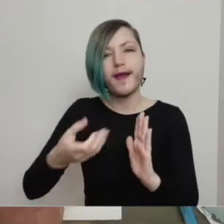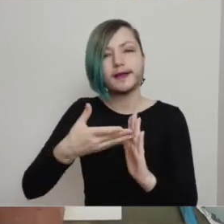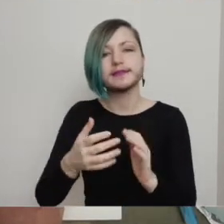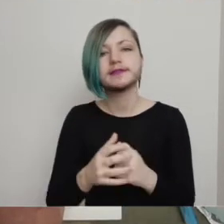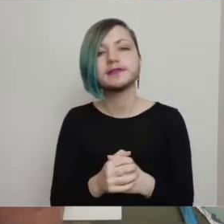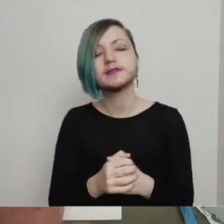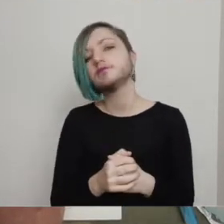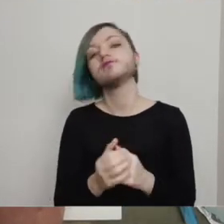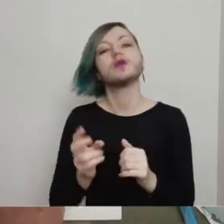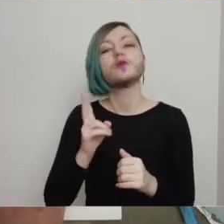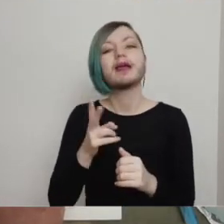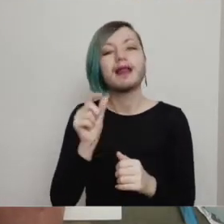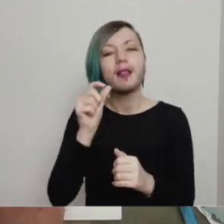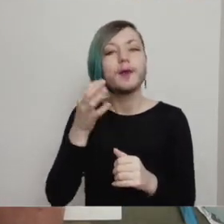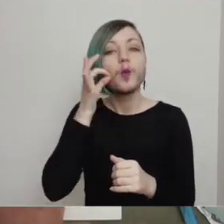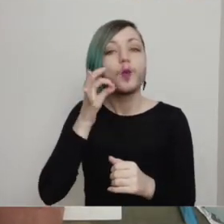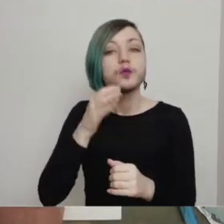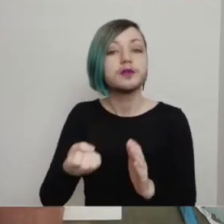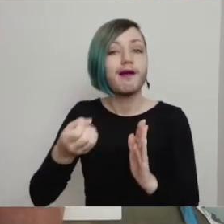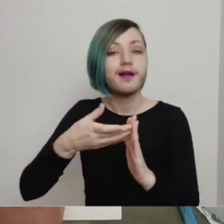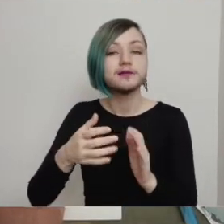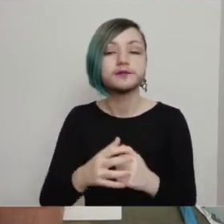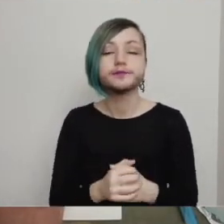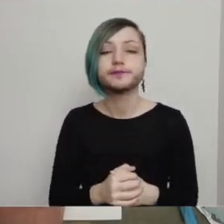little bit of water, really.